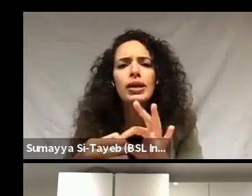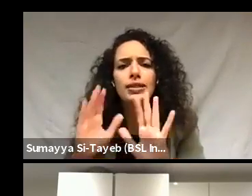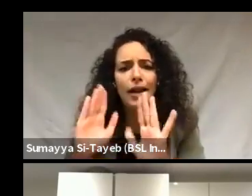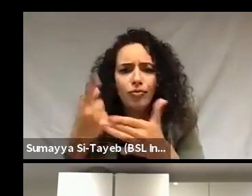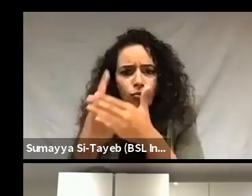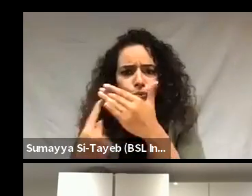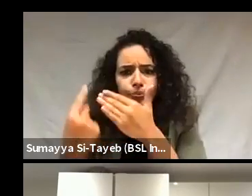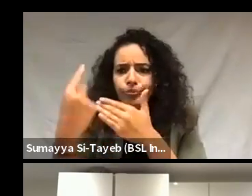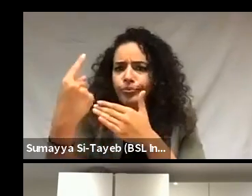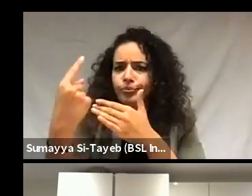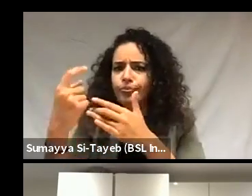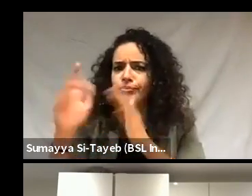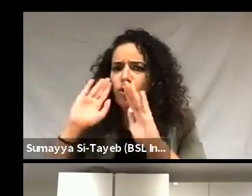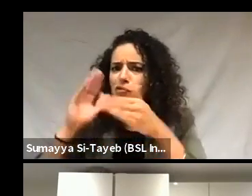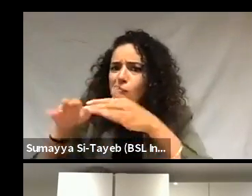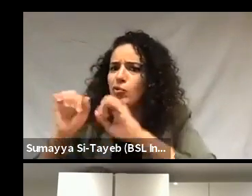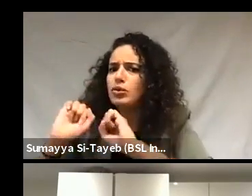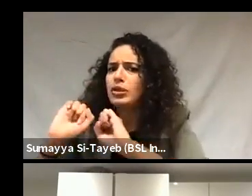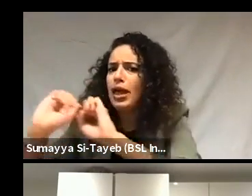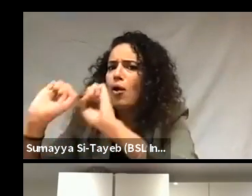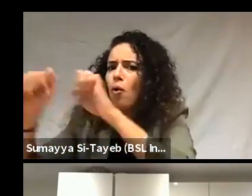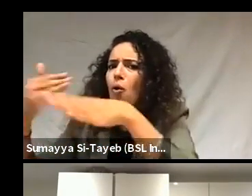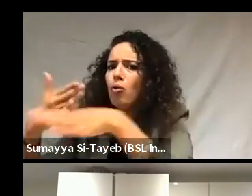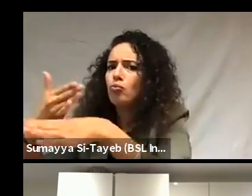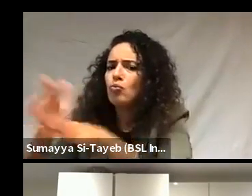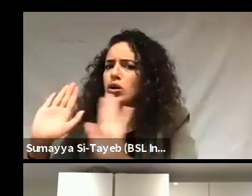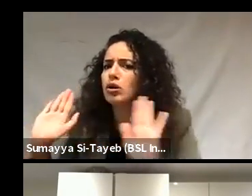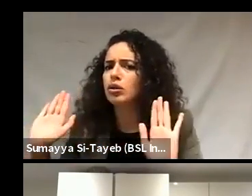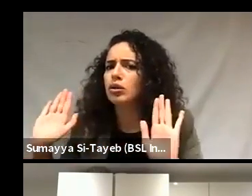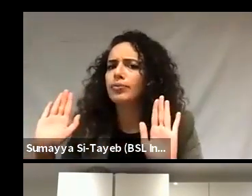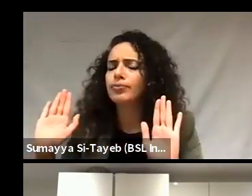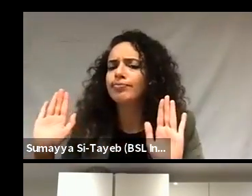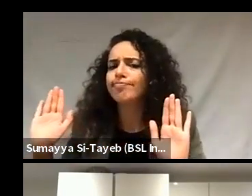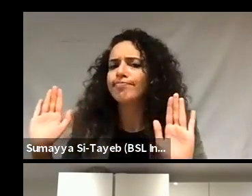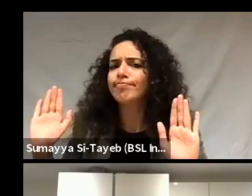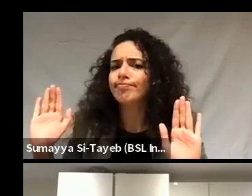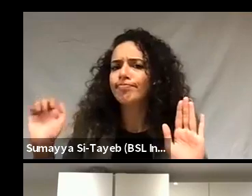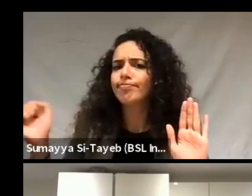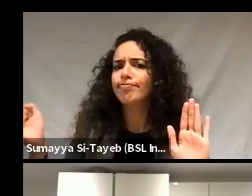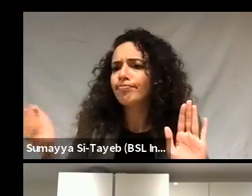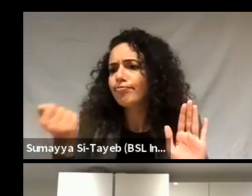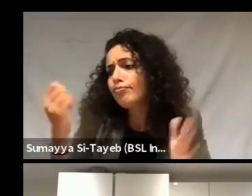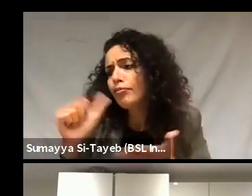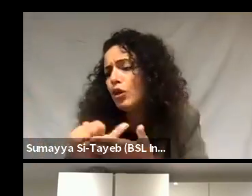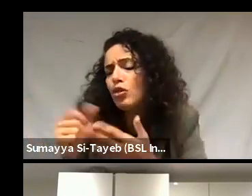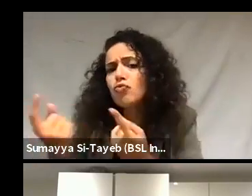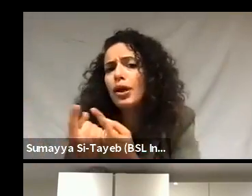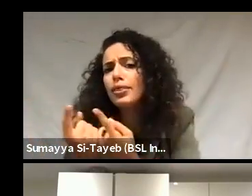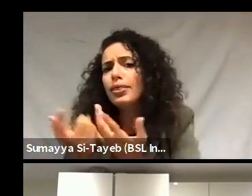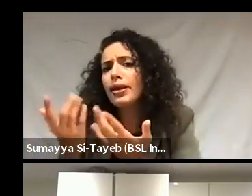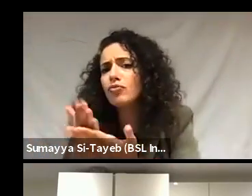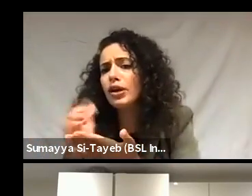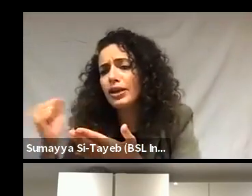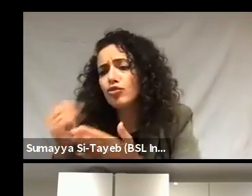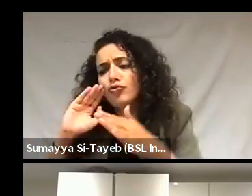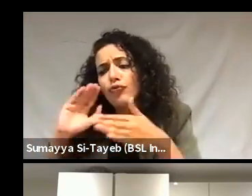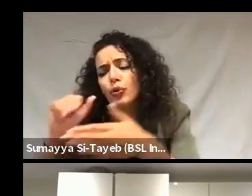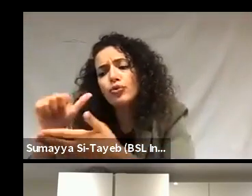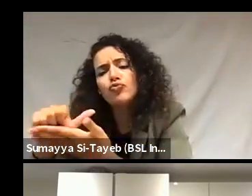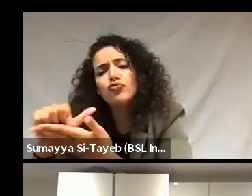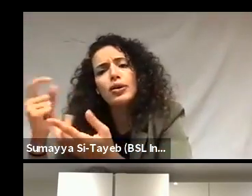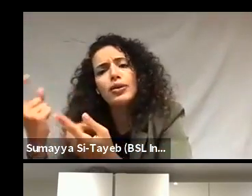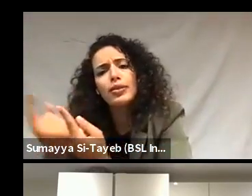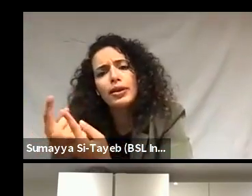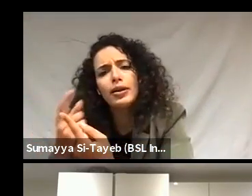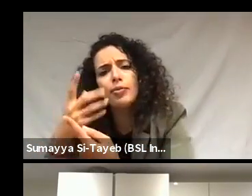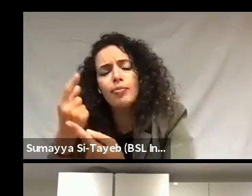thing, and you know, and that should be the right thing. But you know, to have this document is a really solid